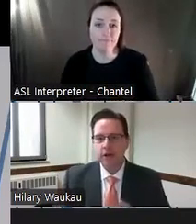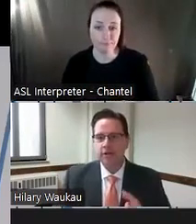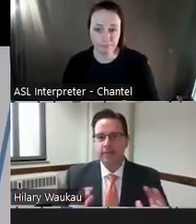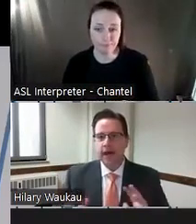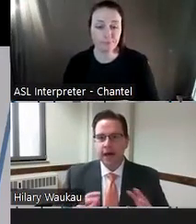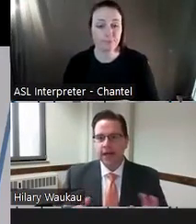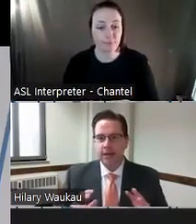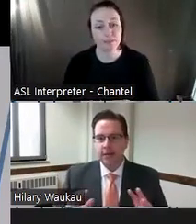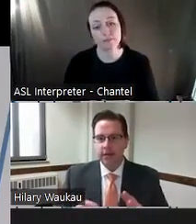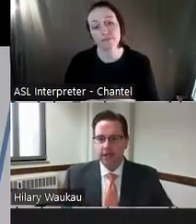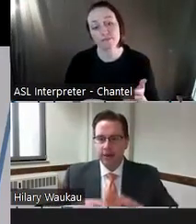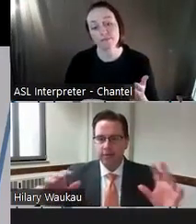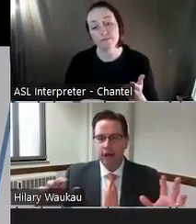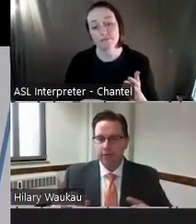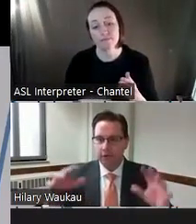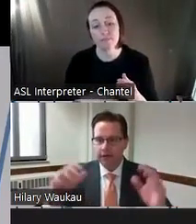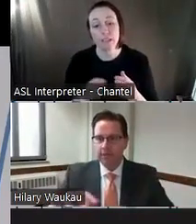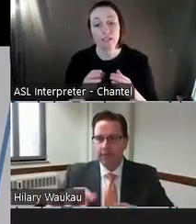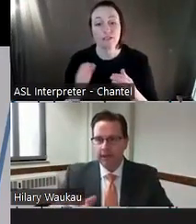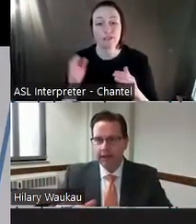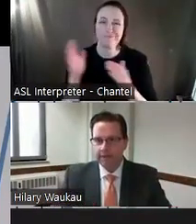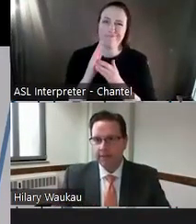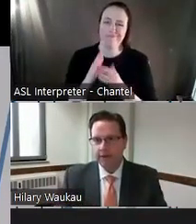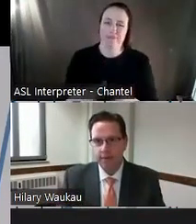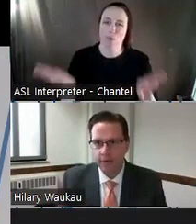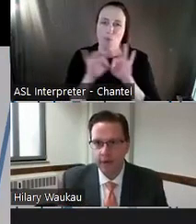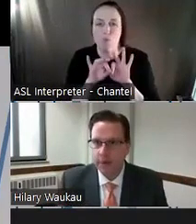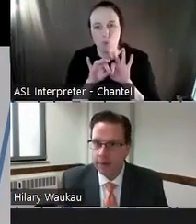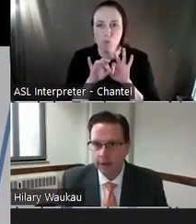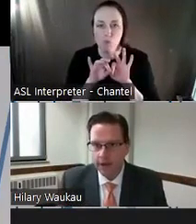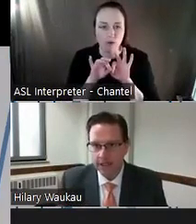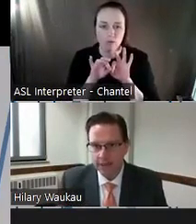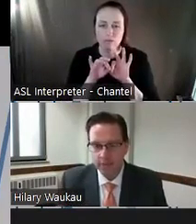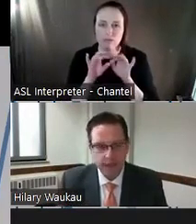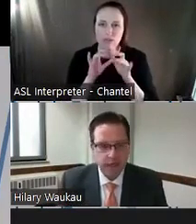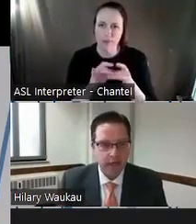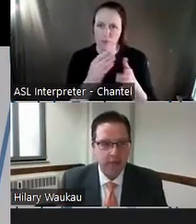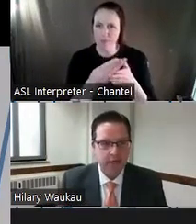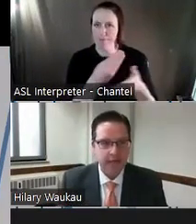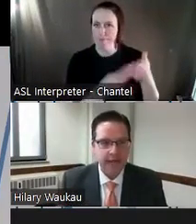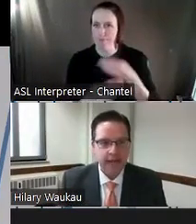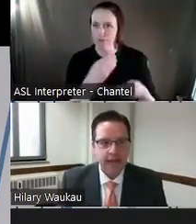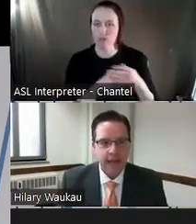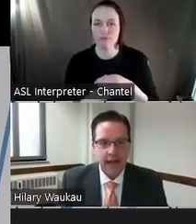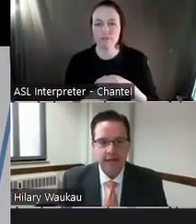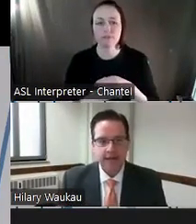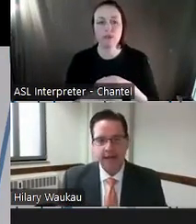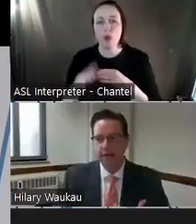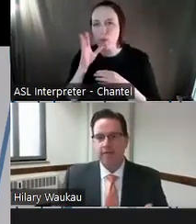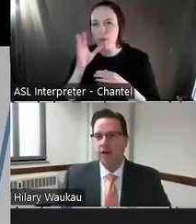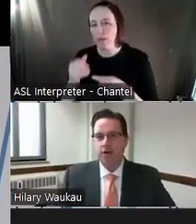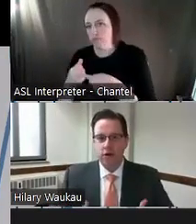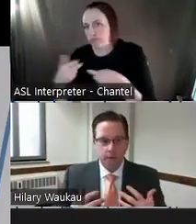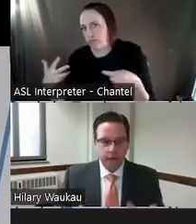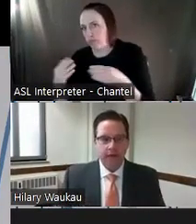So what are some of the highlights that we want to touch about broadly before we dive deeper into more of the public health aspects we'll be talking about today? And as